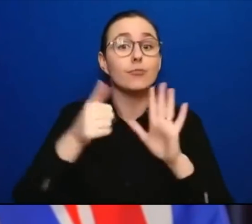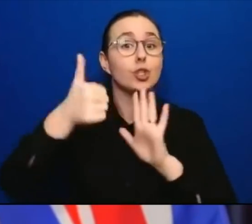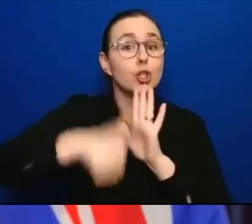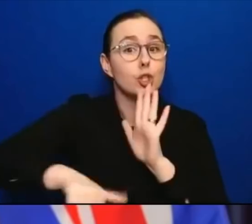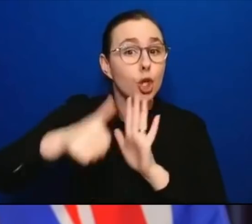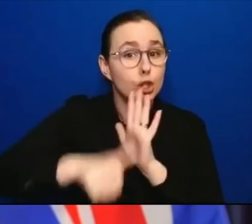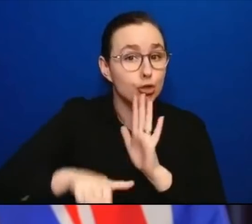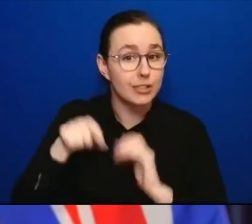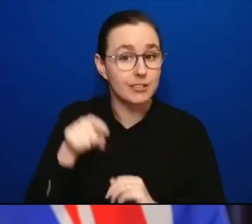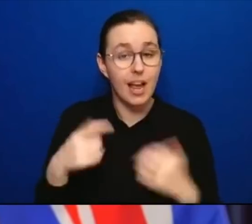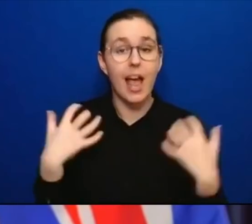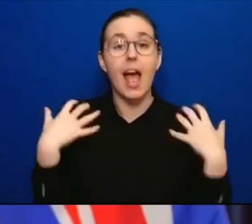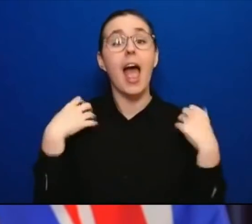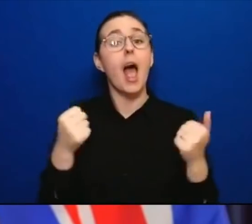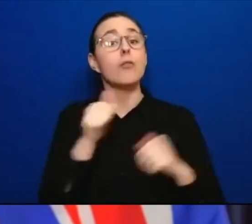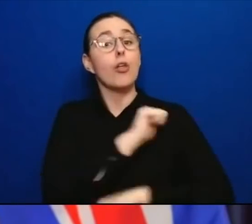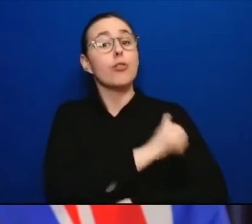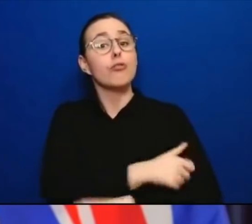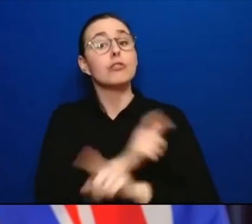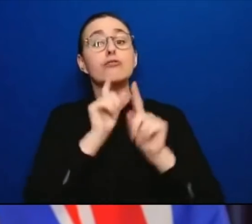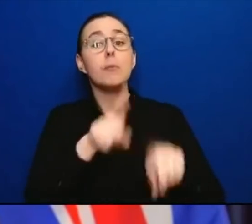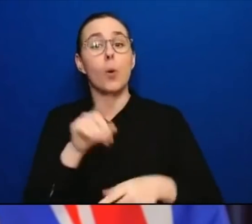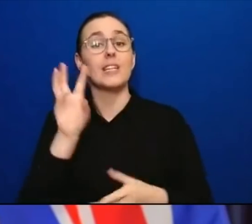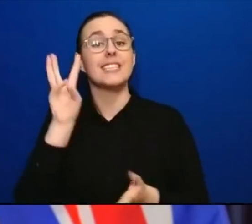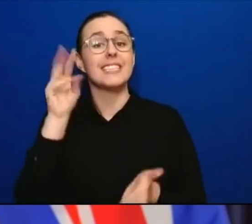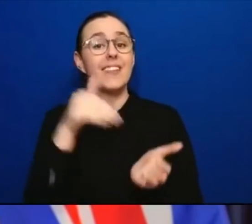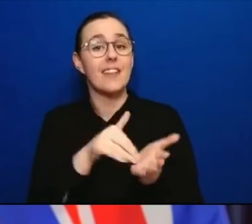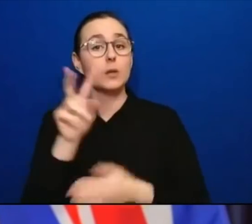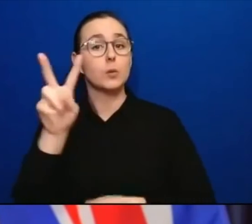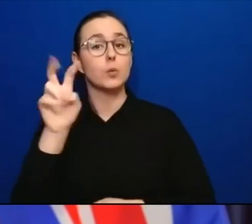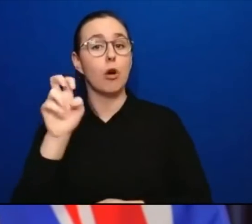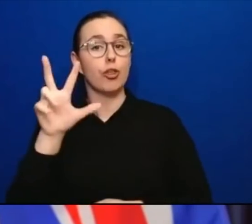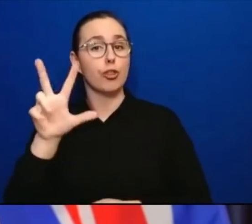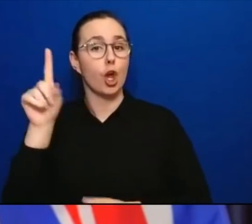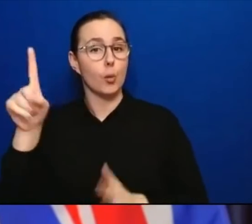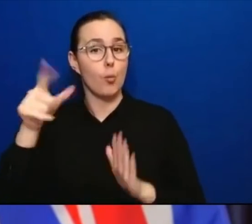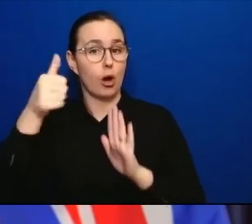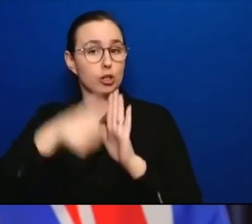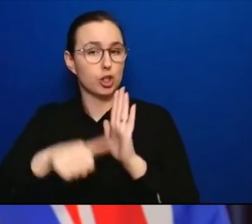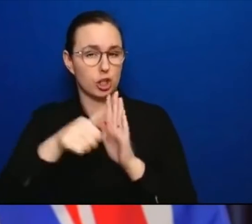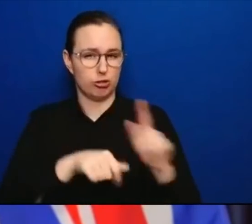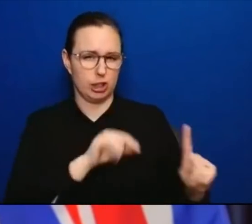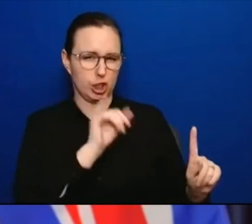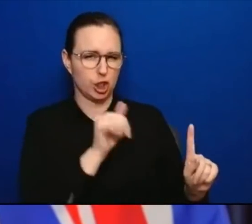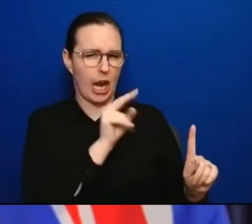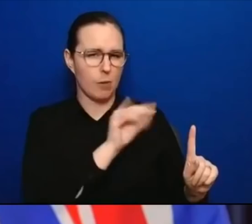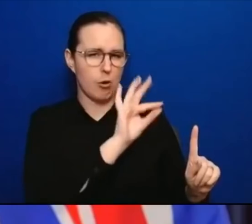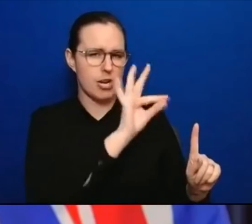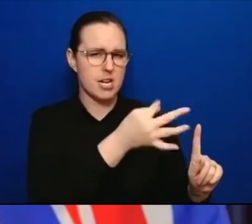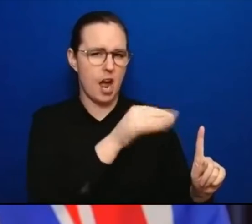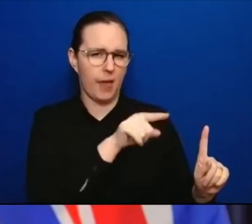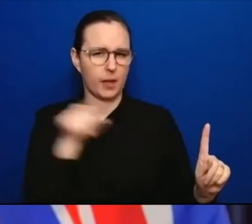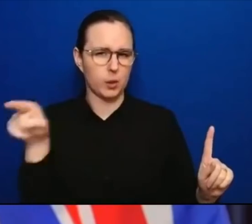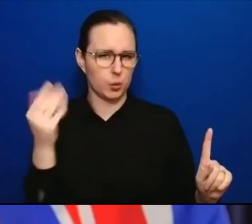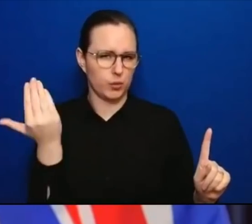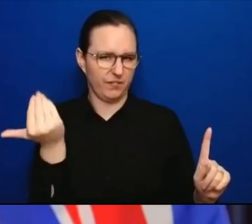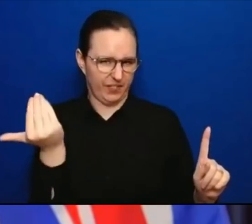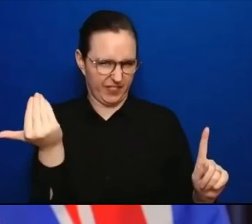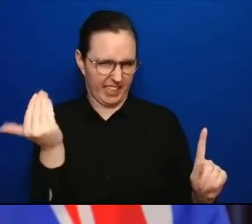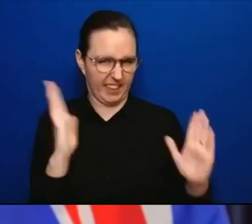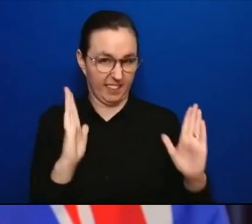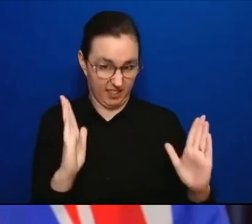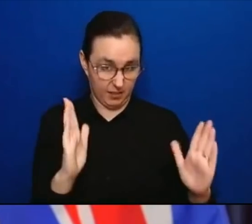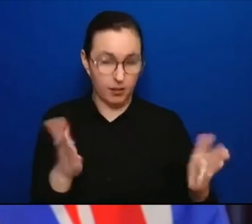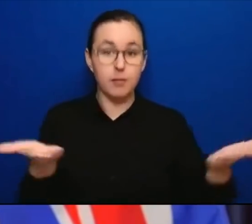surgical renewal. Health authorities report that 6,231 surgeries were completed from January 9th to January